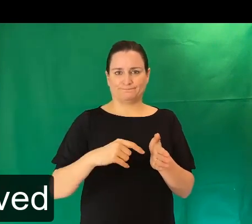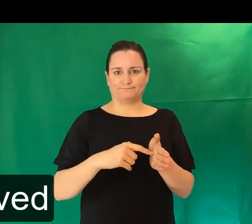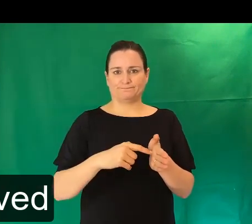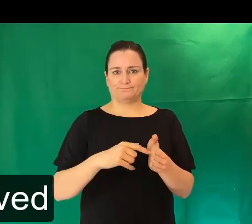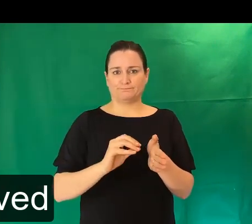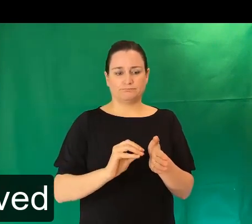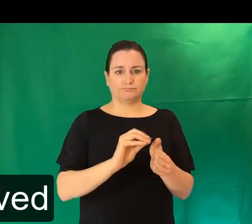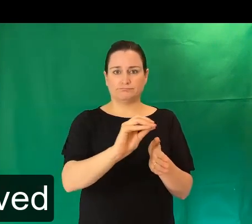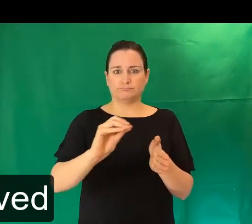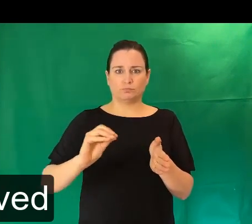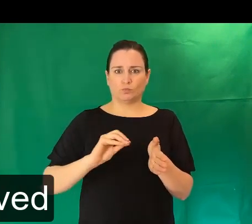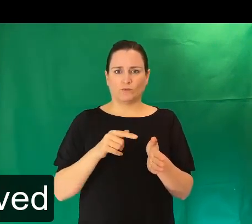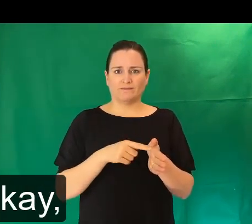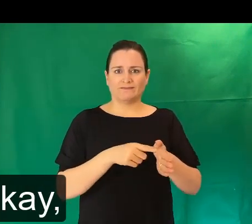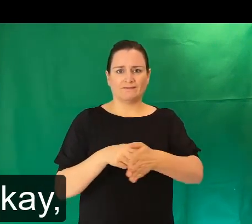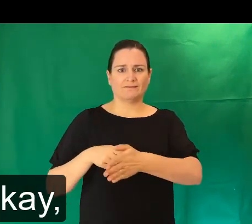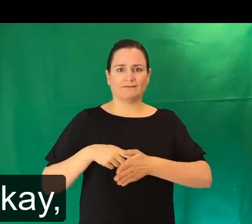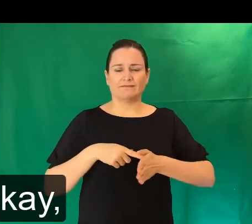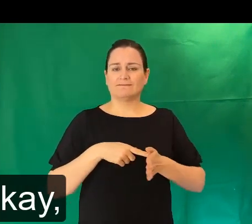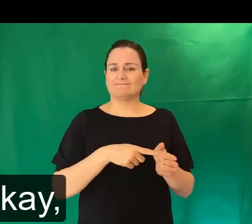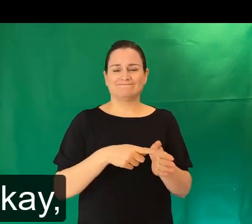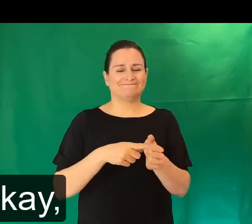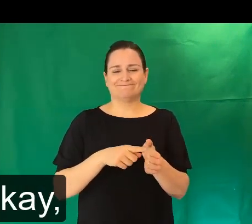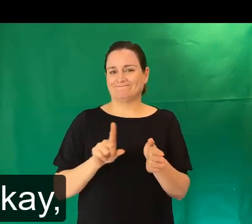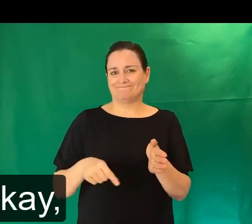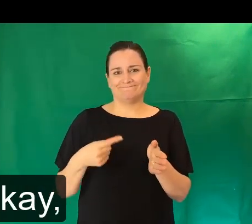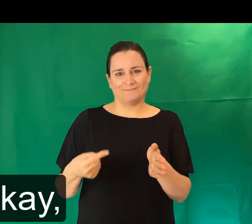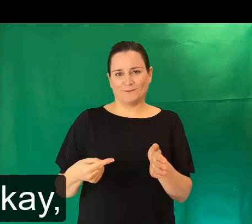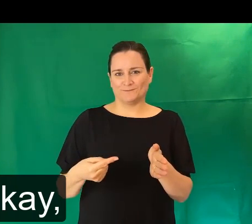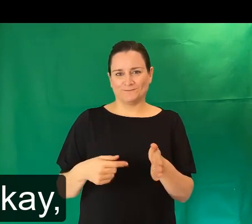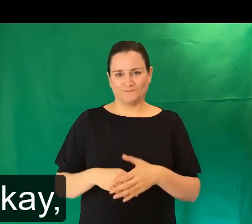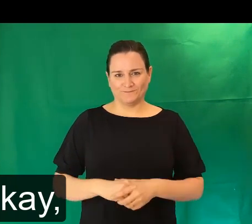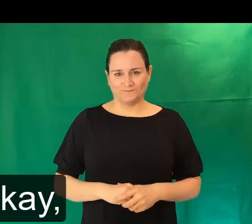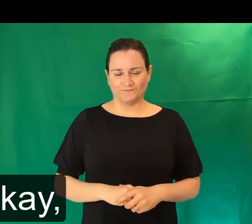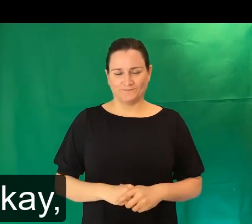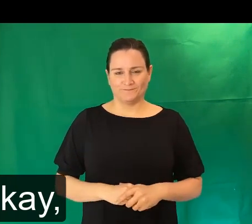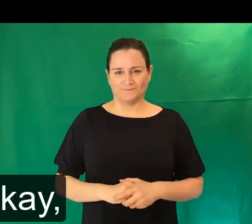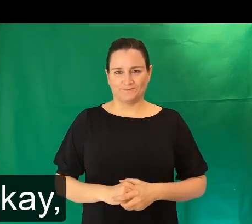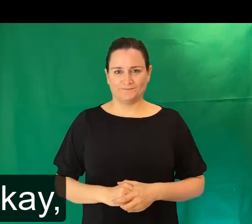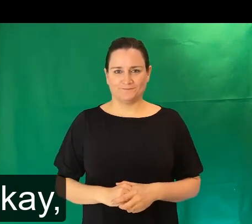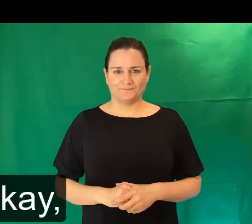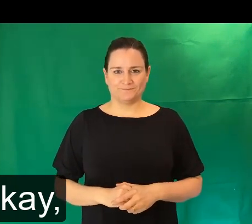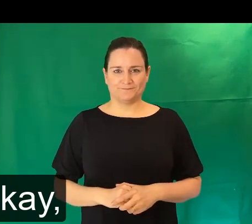it cannot be moved around in space to show agreement.